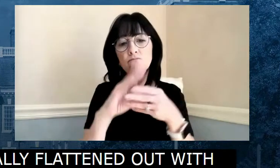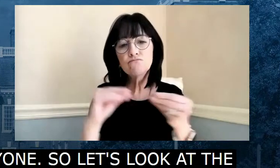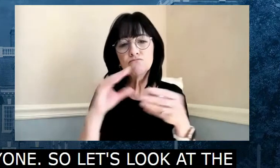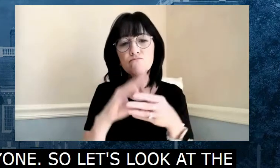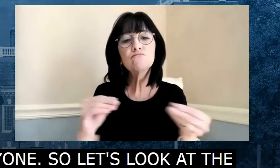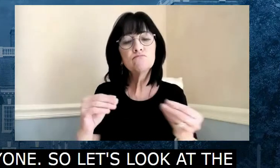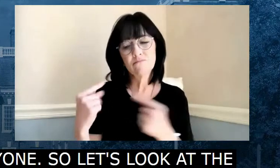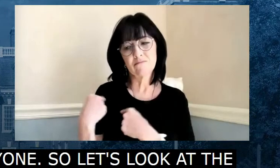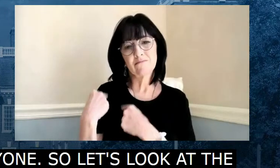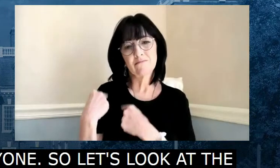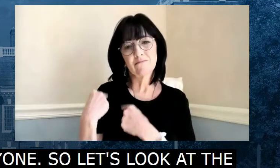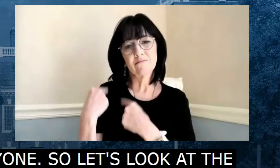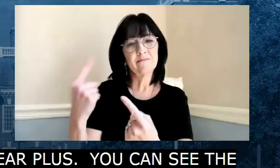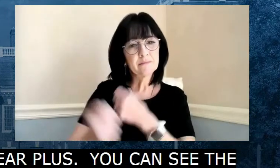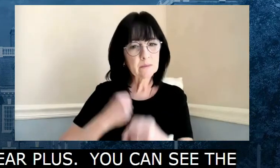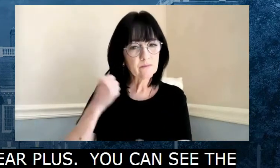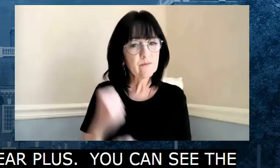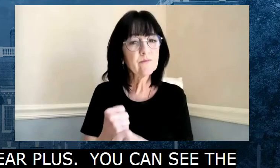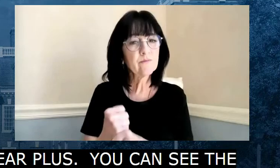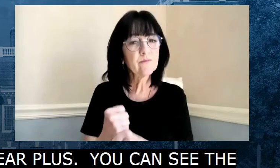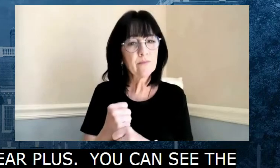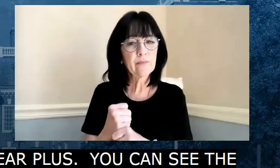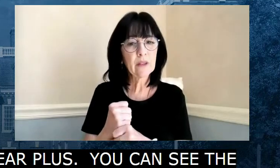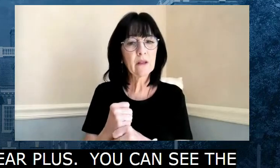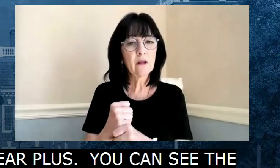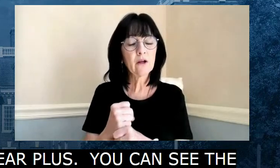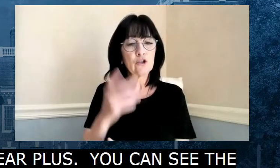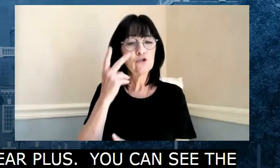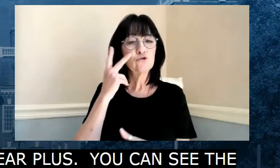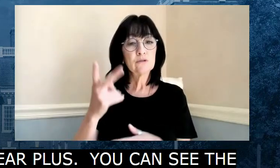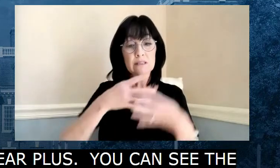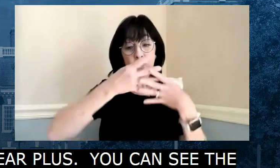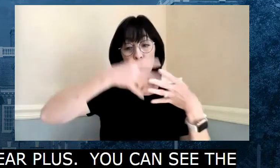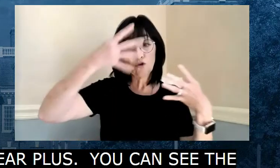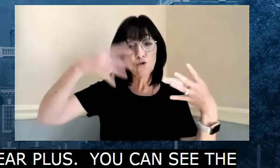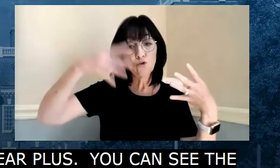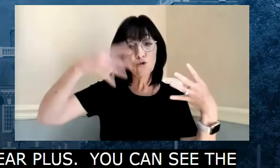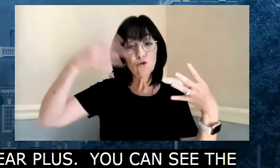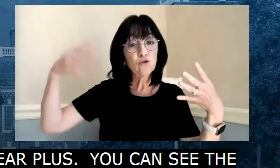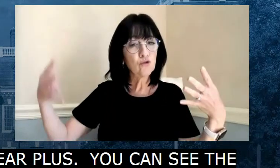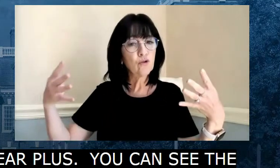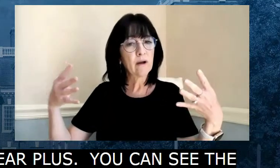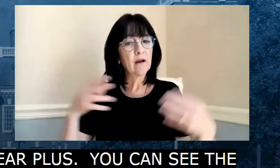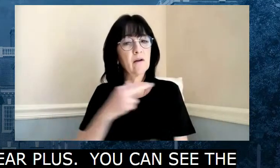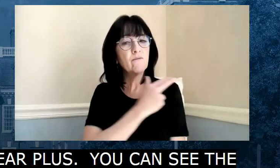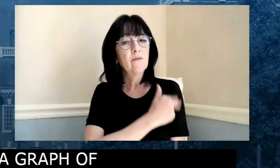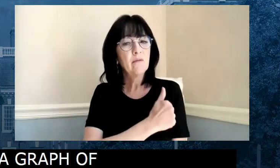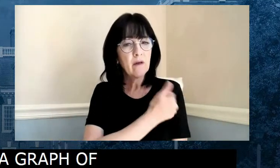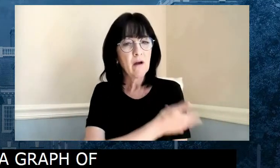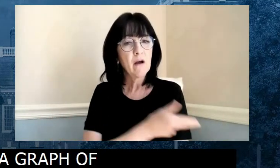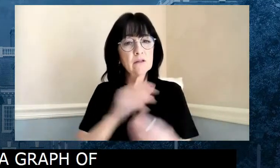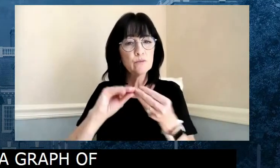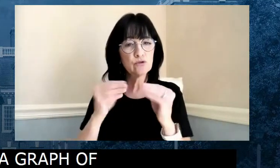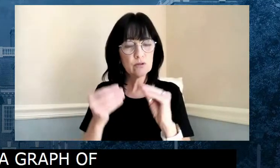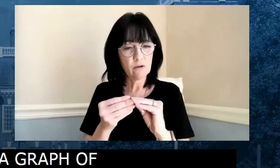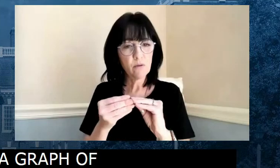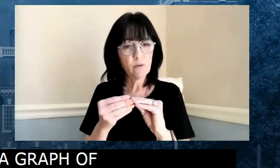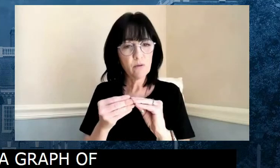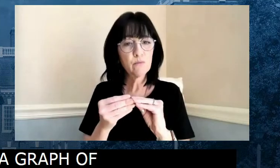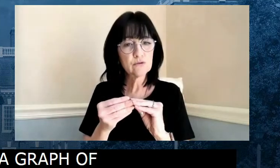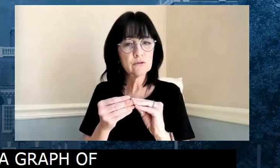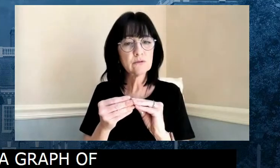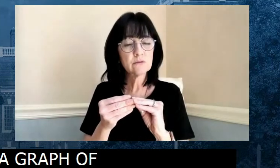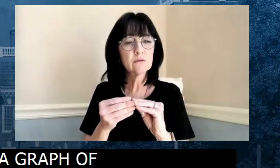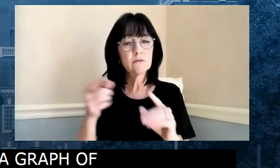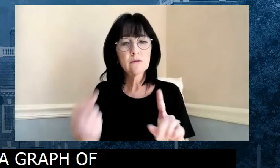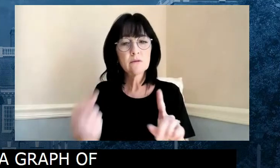in positive cases, and this is a graph of hospitalizations that takes us back to the initial